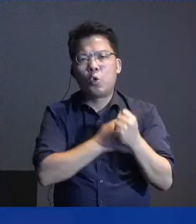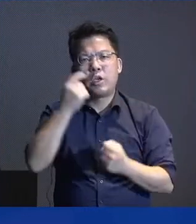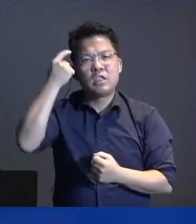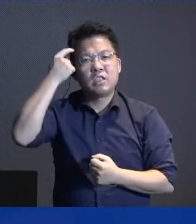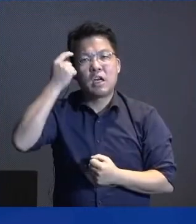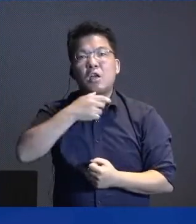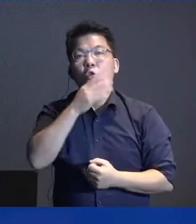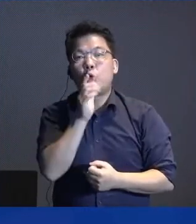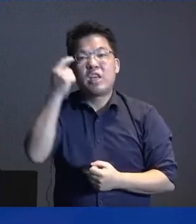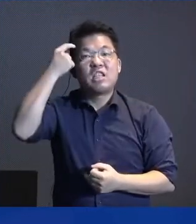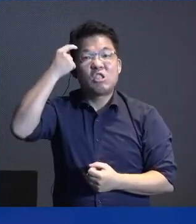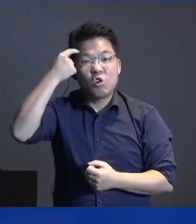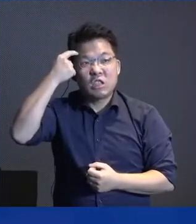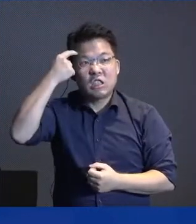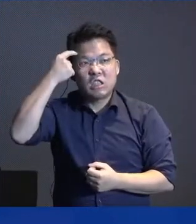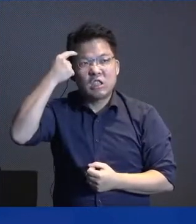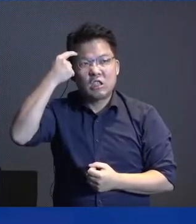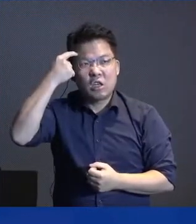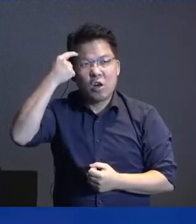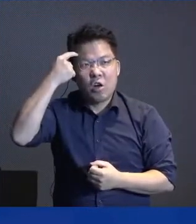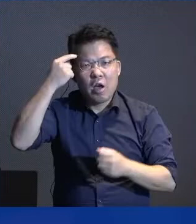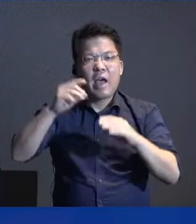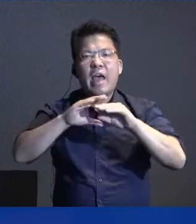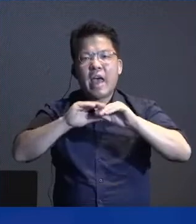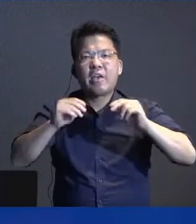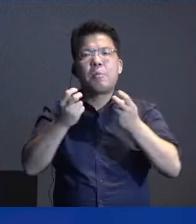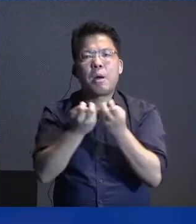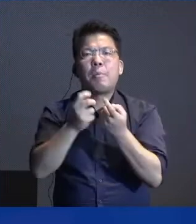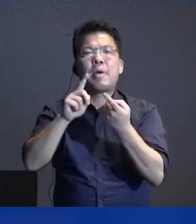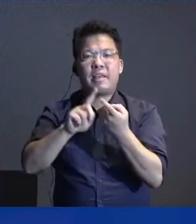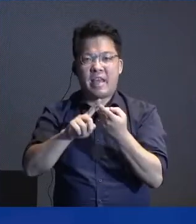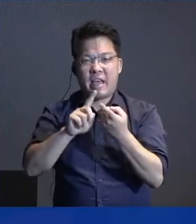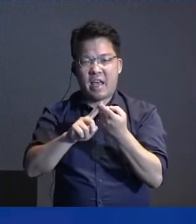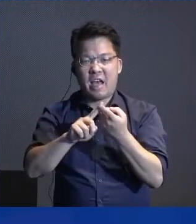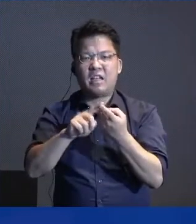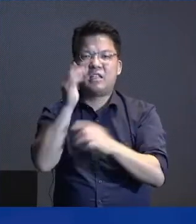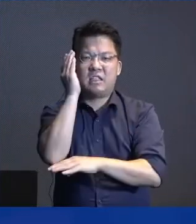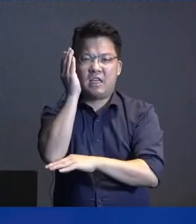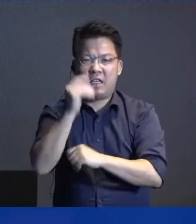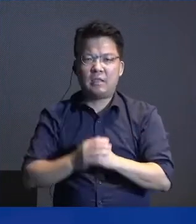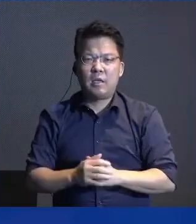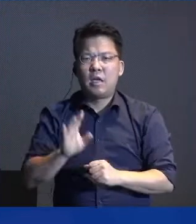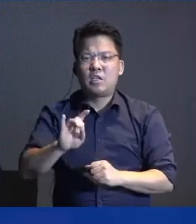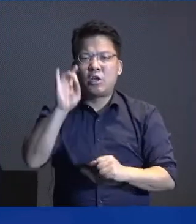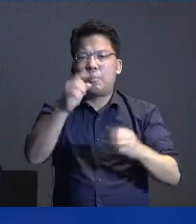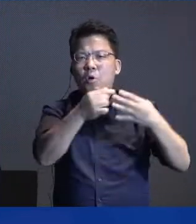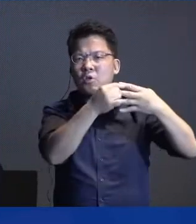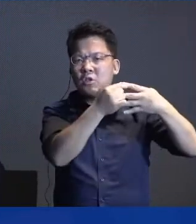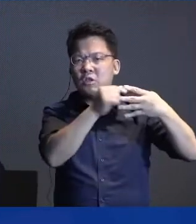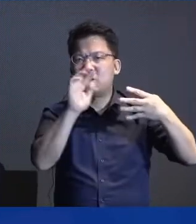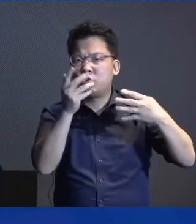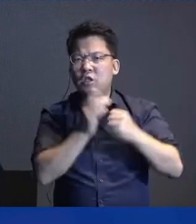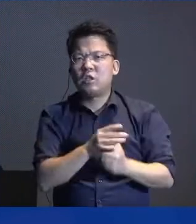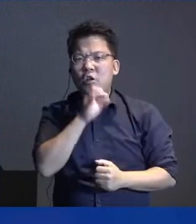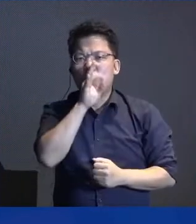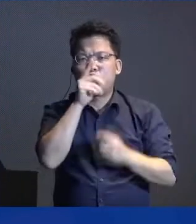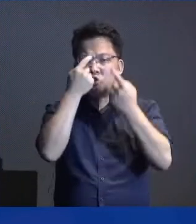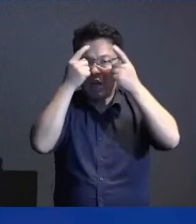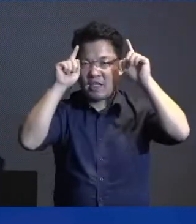by Professor Kim Giyeon at Chung-Ang University. Let us welcome her to the stage with a big round of applause.